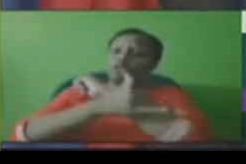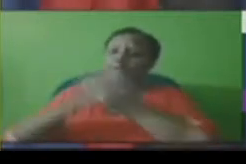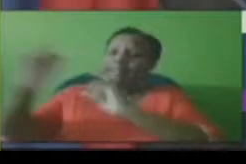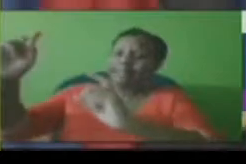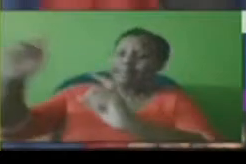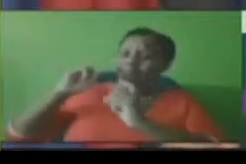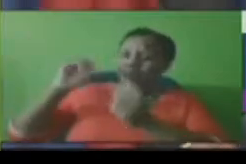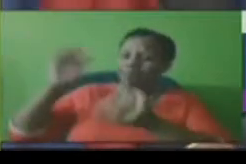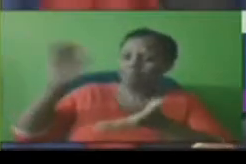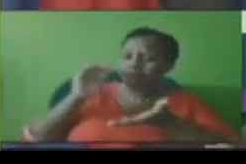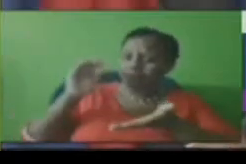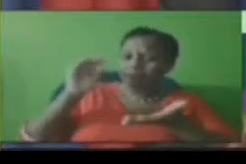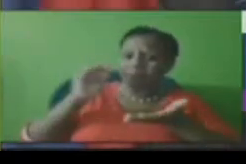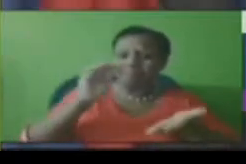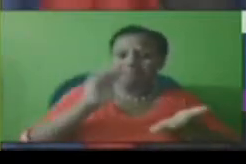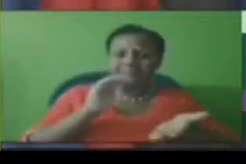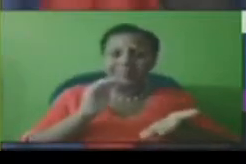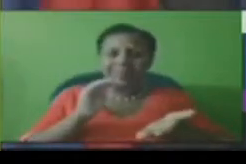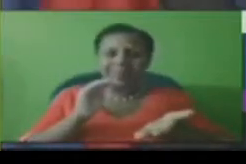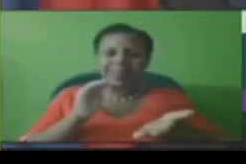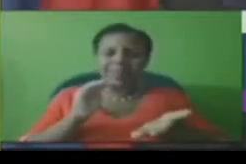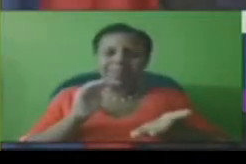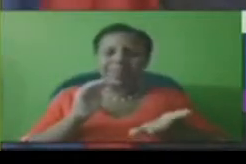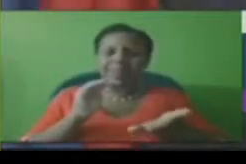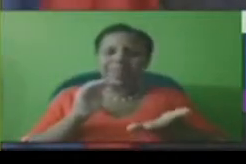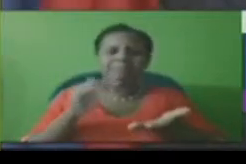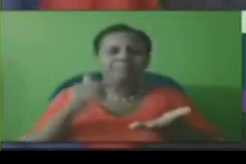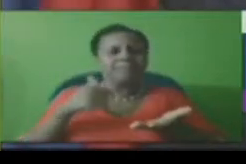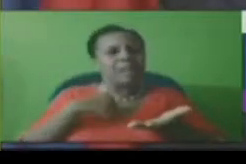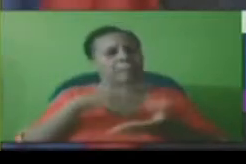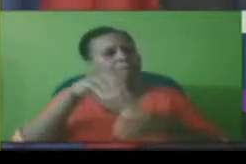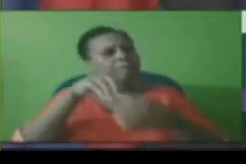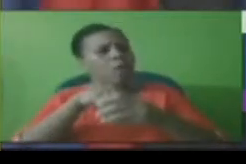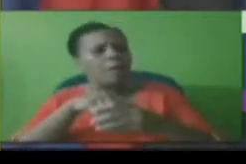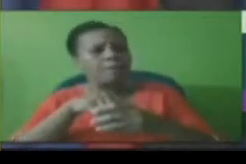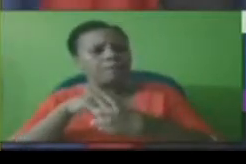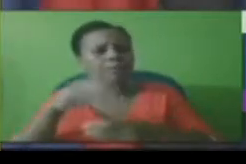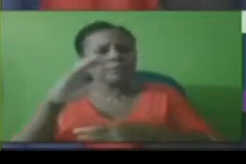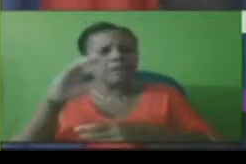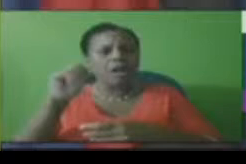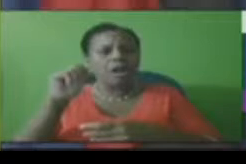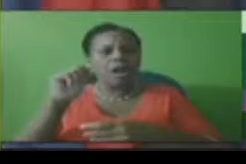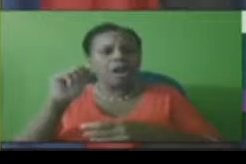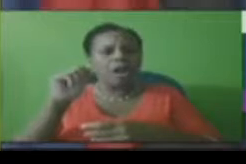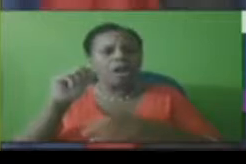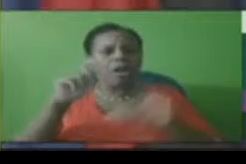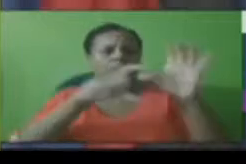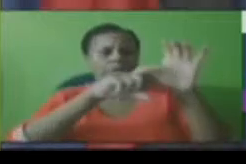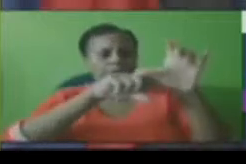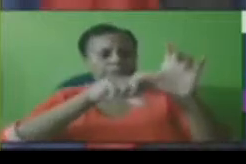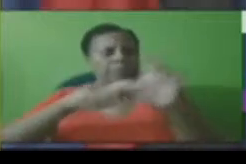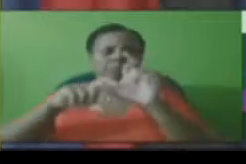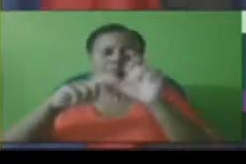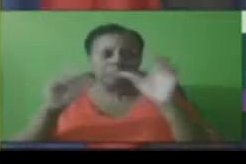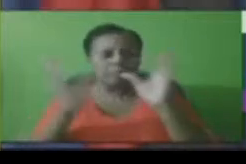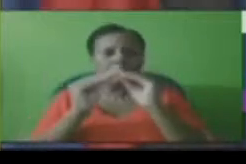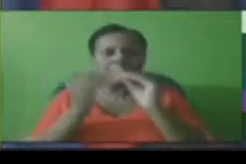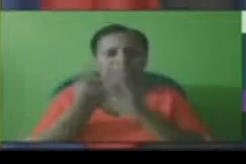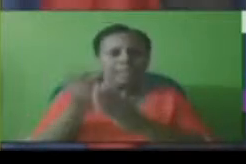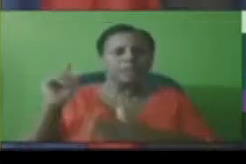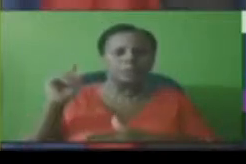I was in the CARICOM meeting last week, and we had a situation where some people, not